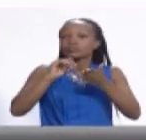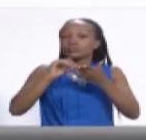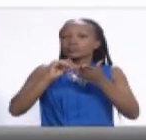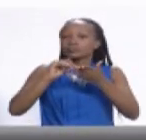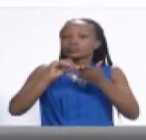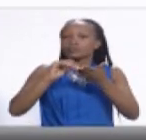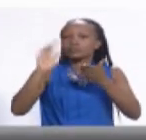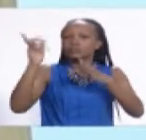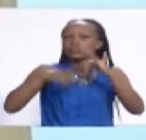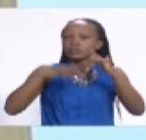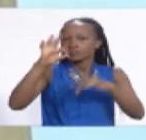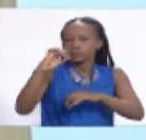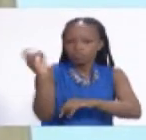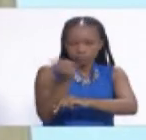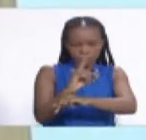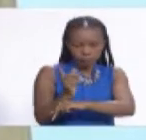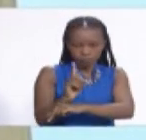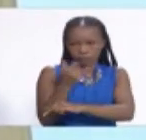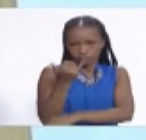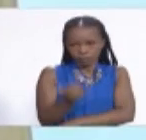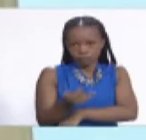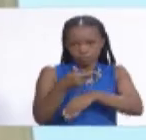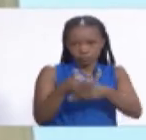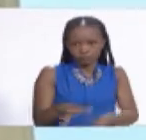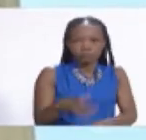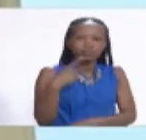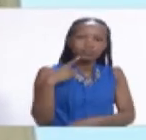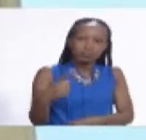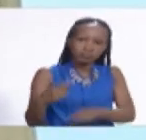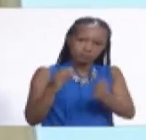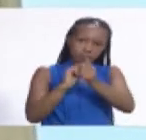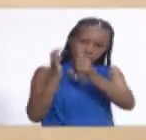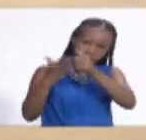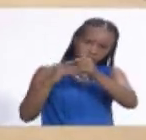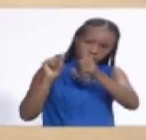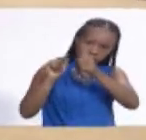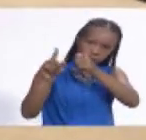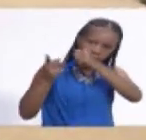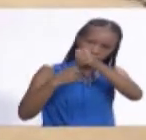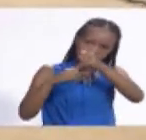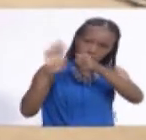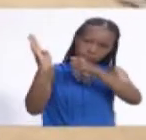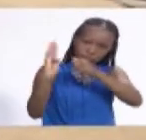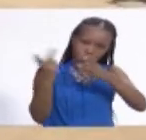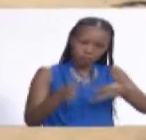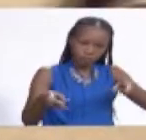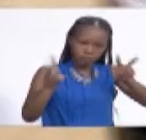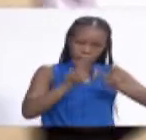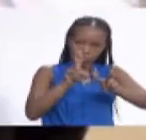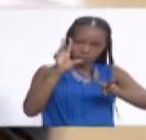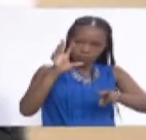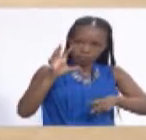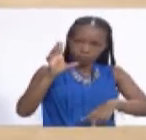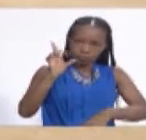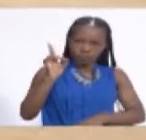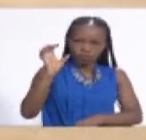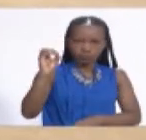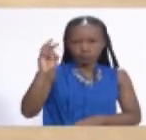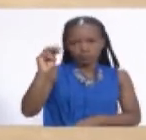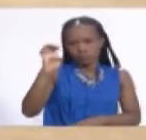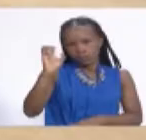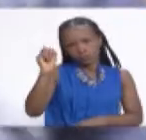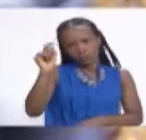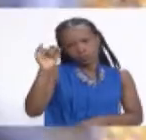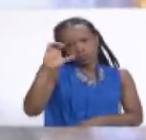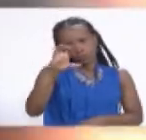at the Nairobi Security Exchange lost 119.6 billion in value as the domestic markets tumbled on the back of Kenya's